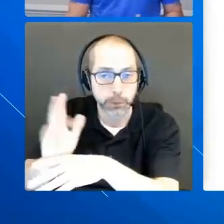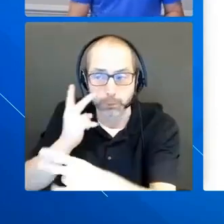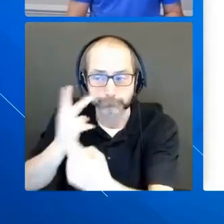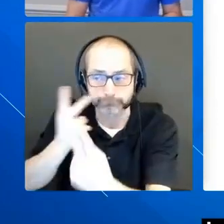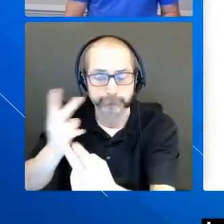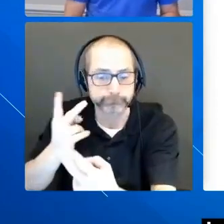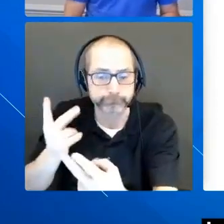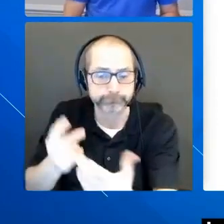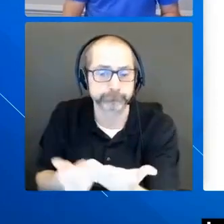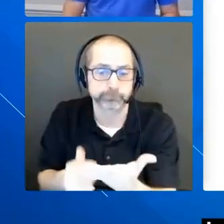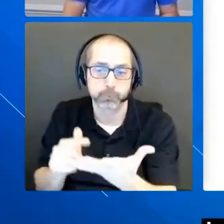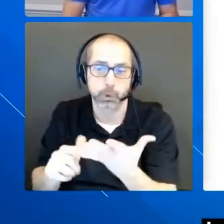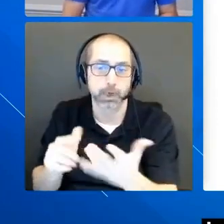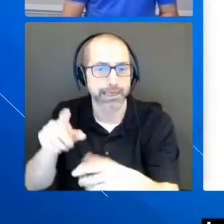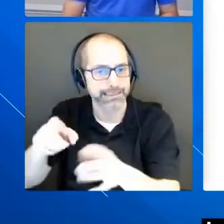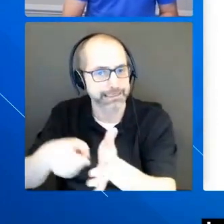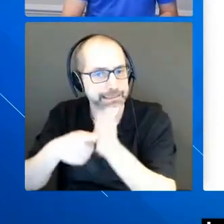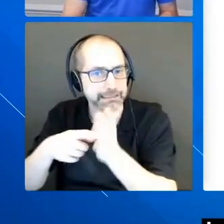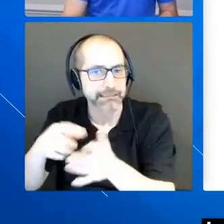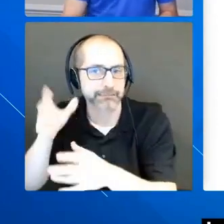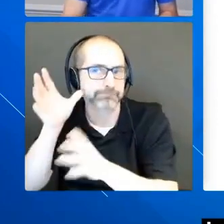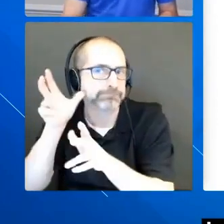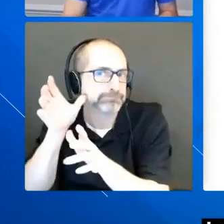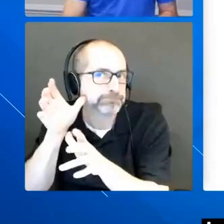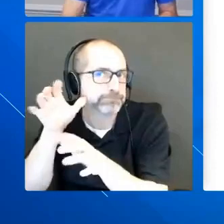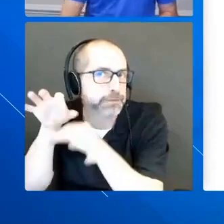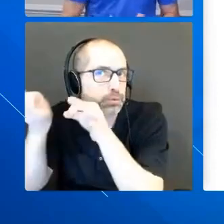I require audio descriptions to understand content.